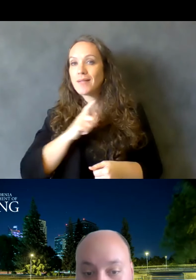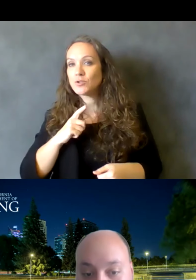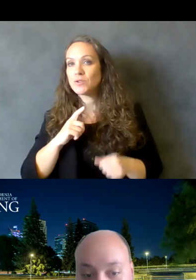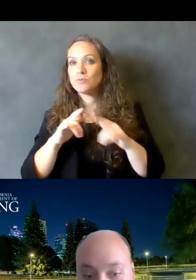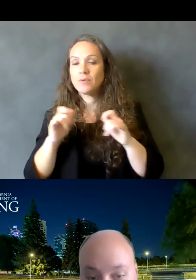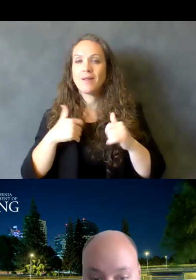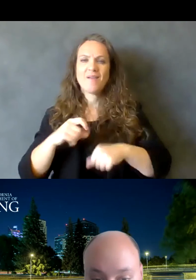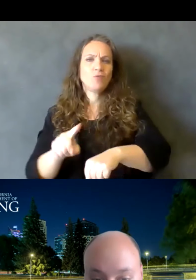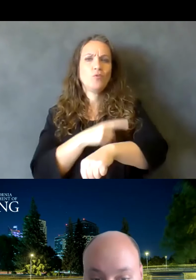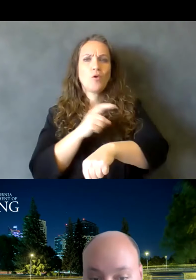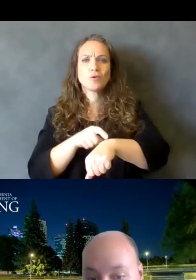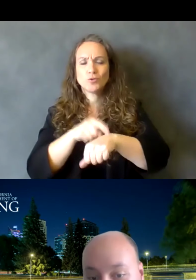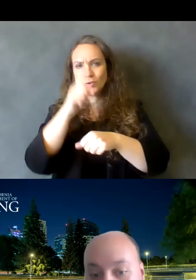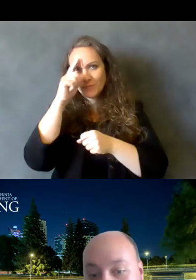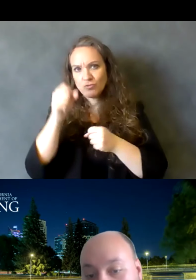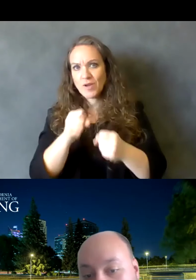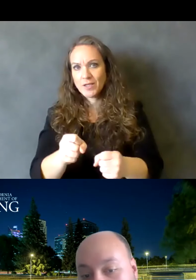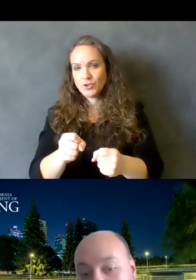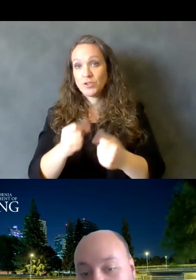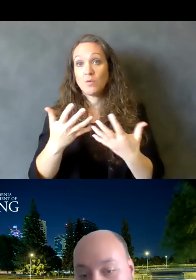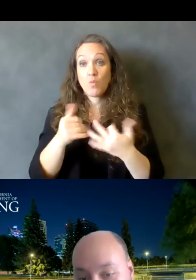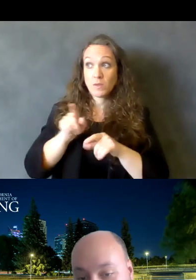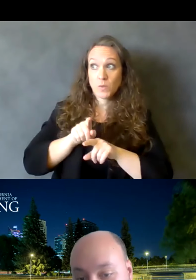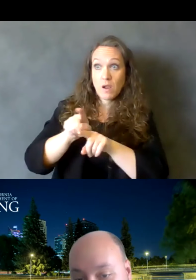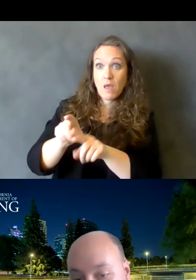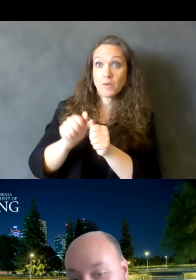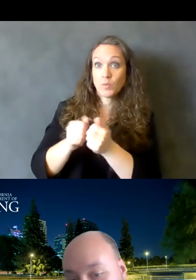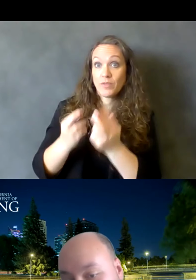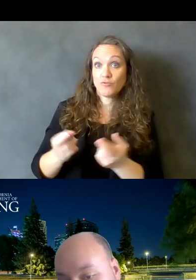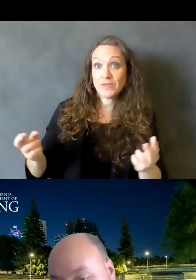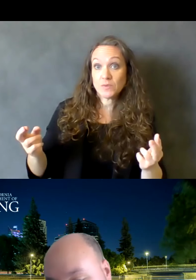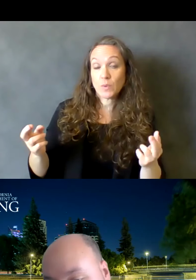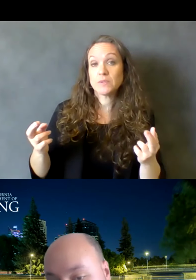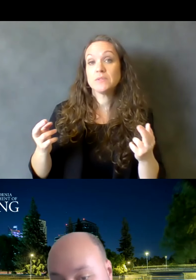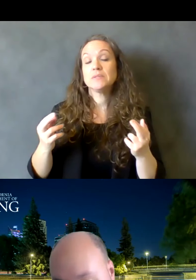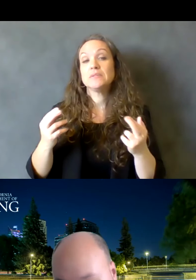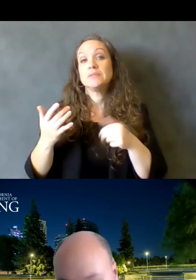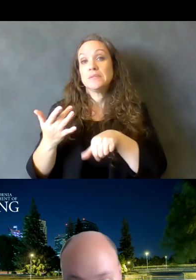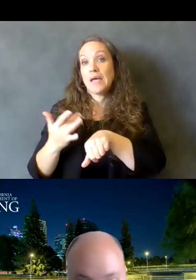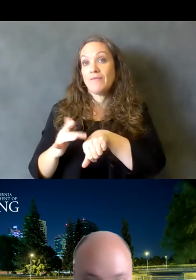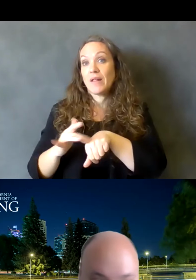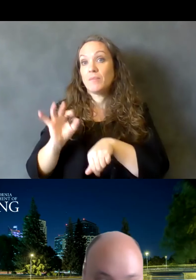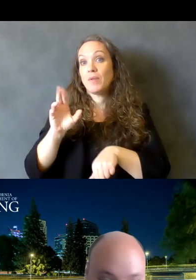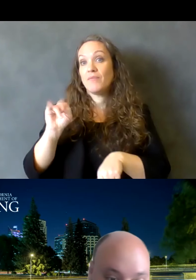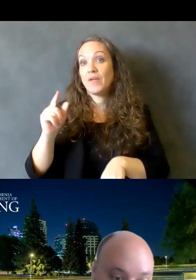and improve HICAP services while aligning the resources with available funding.